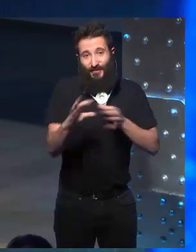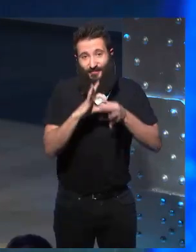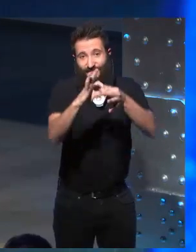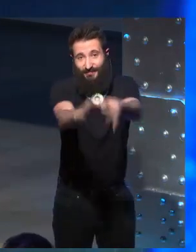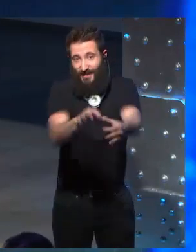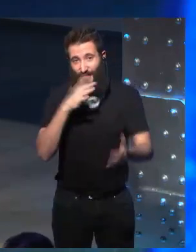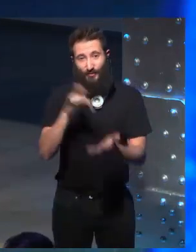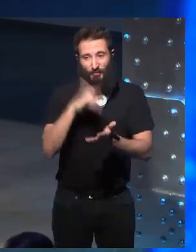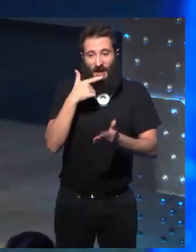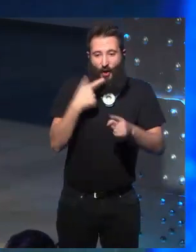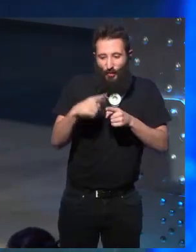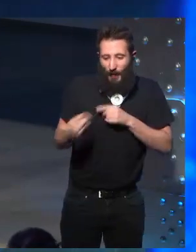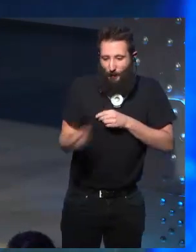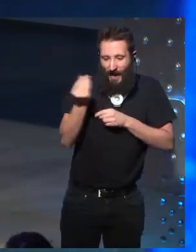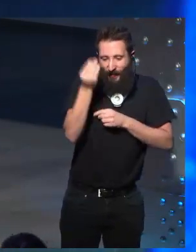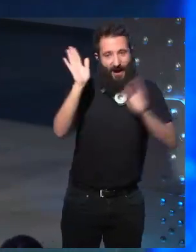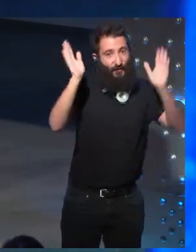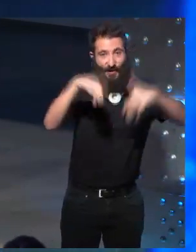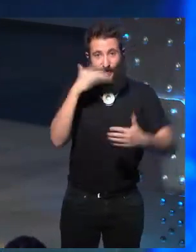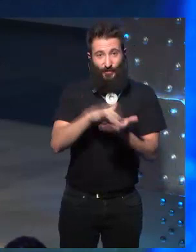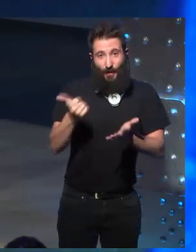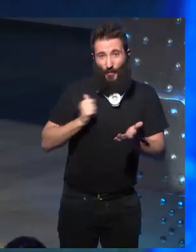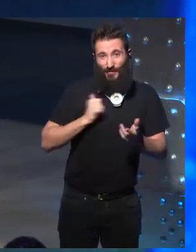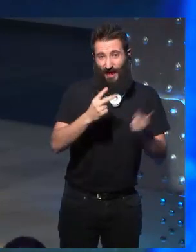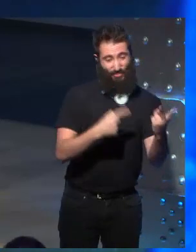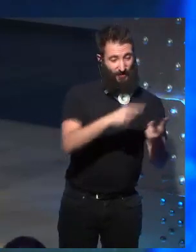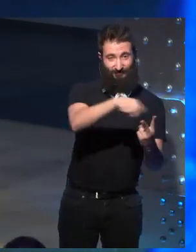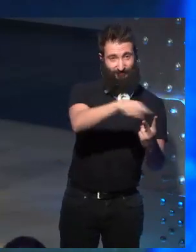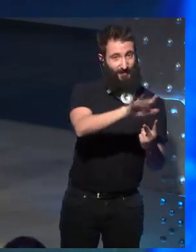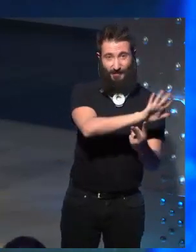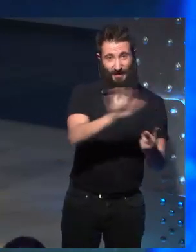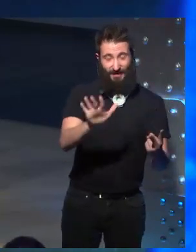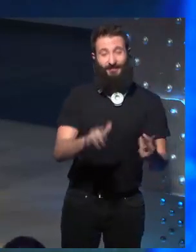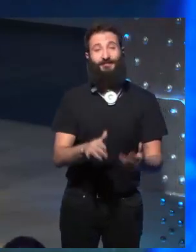the two possibilities. But in